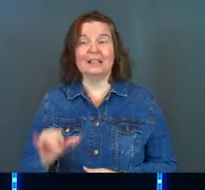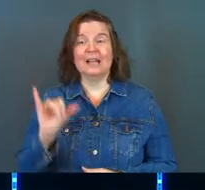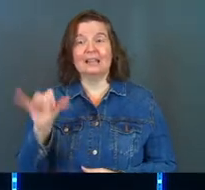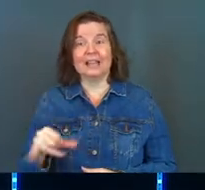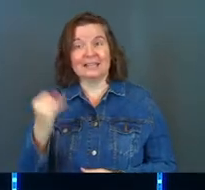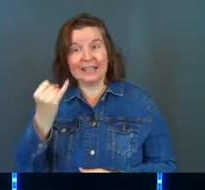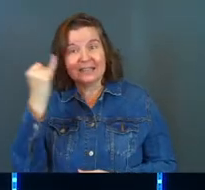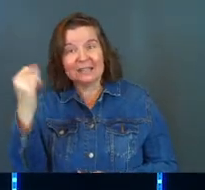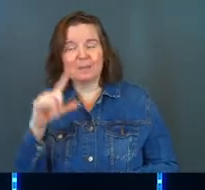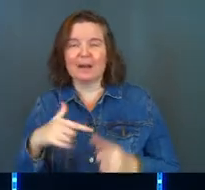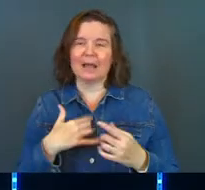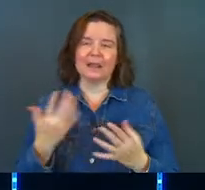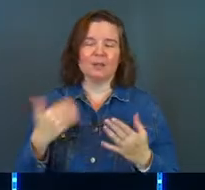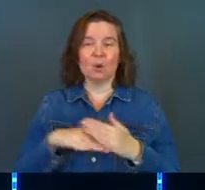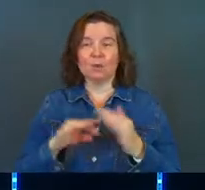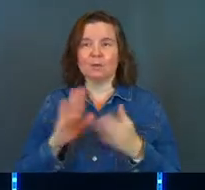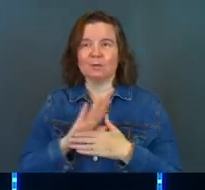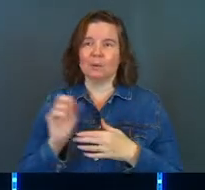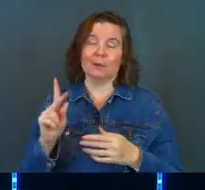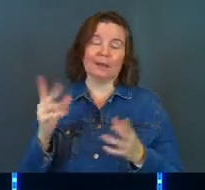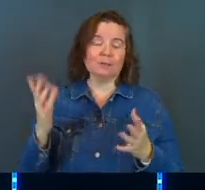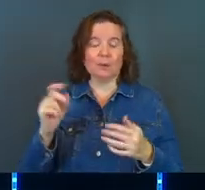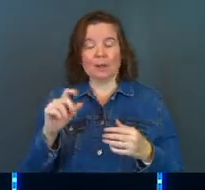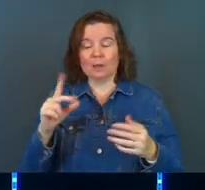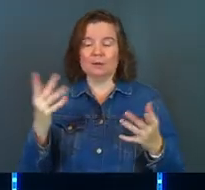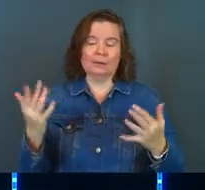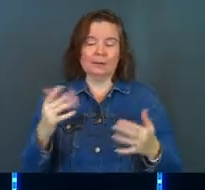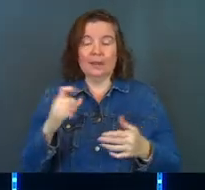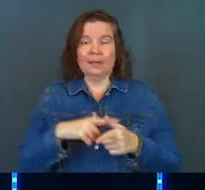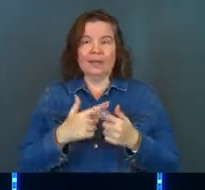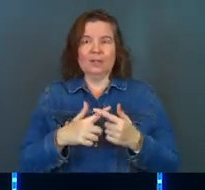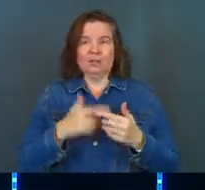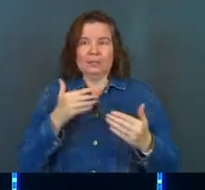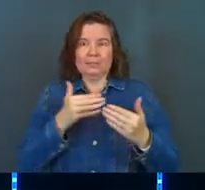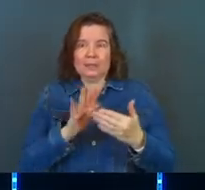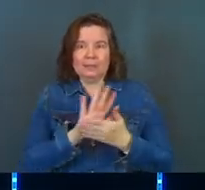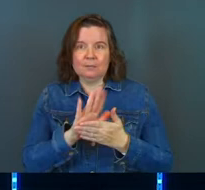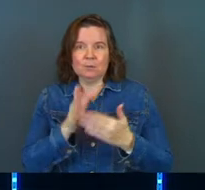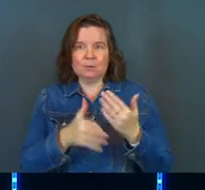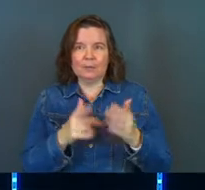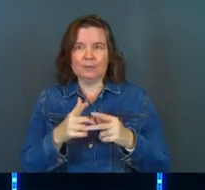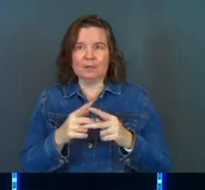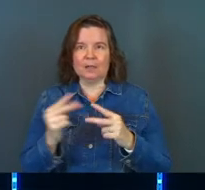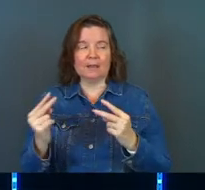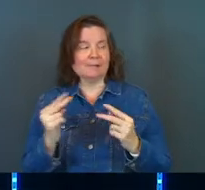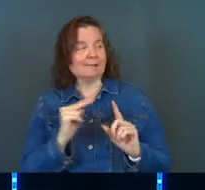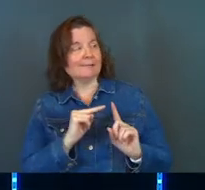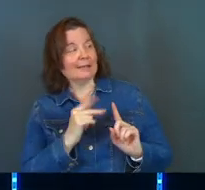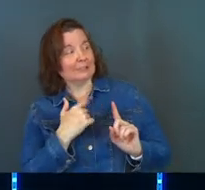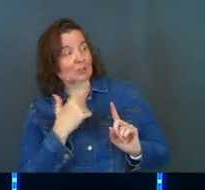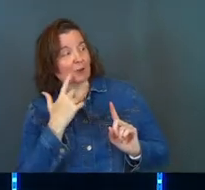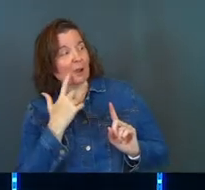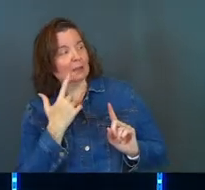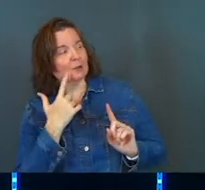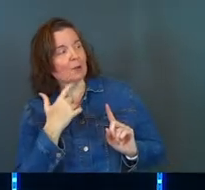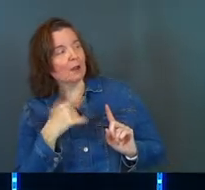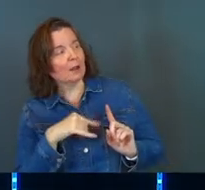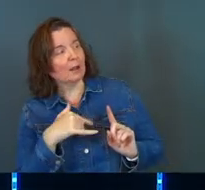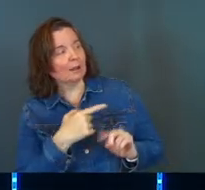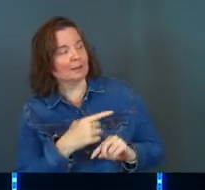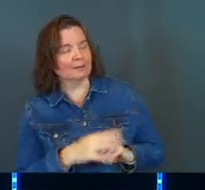Like, that's the idea, but I like going to those movies. Okay. And it's like, and then you're getting near the end of the movie and people are like looking over at me like,